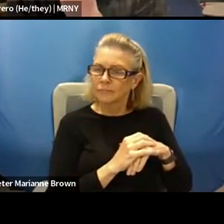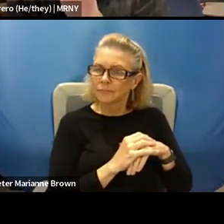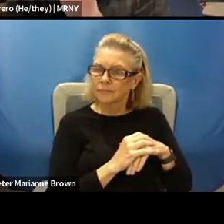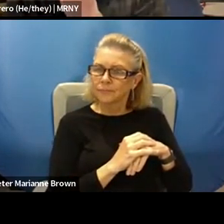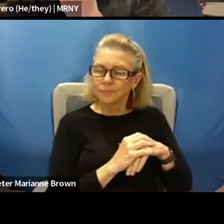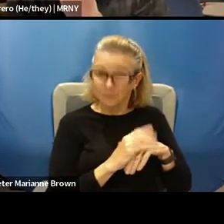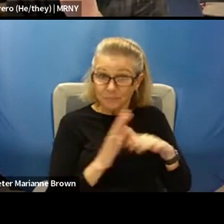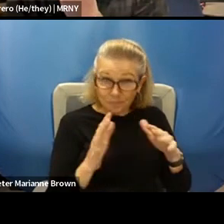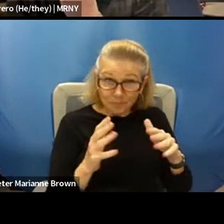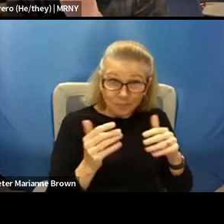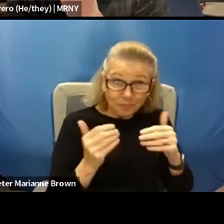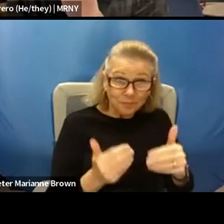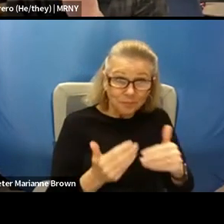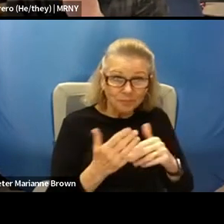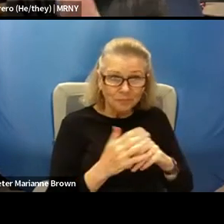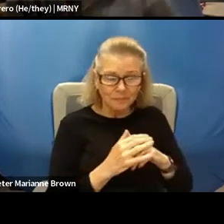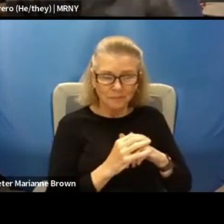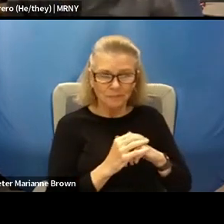Go ahead.